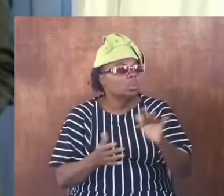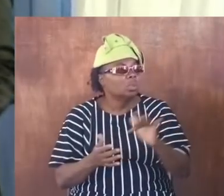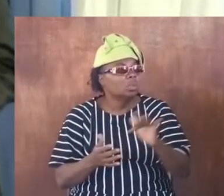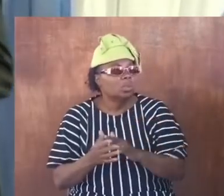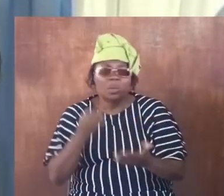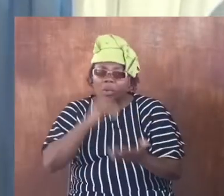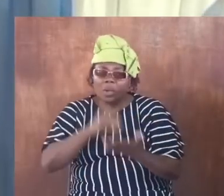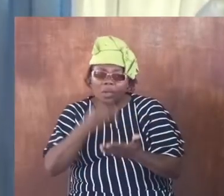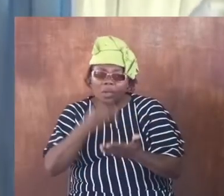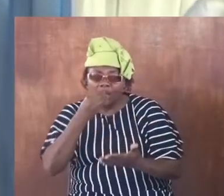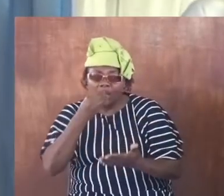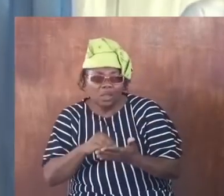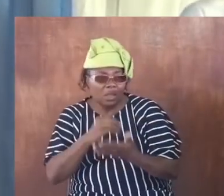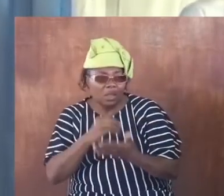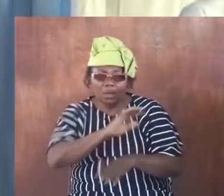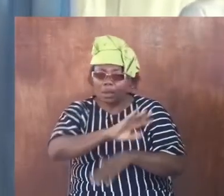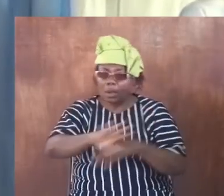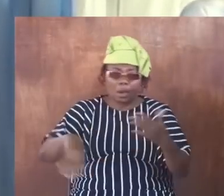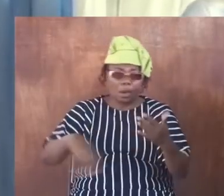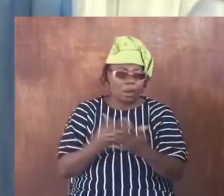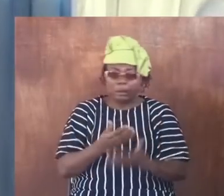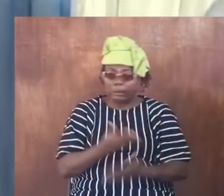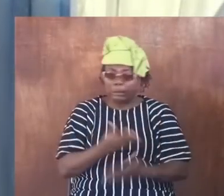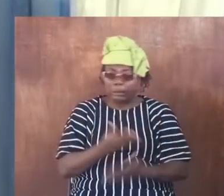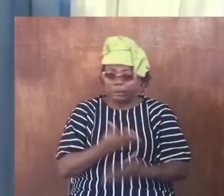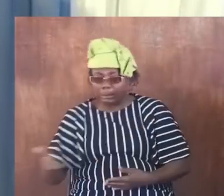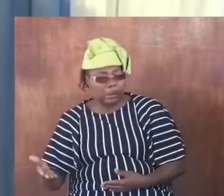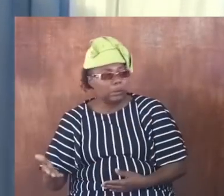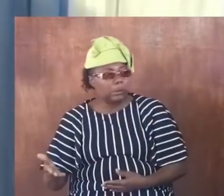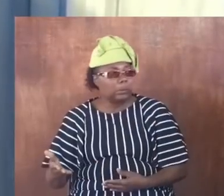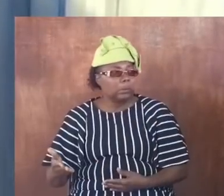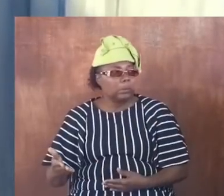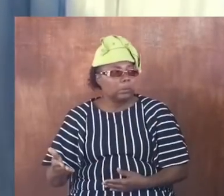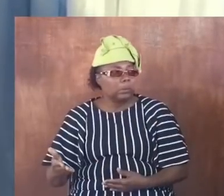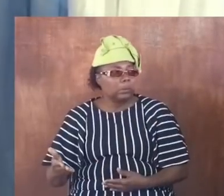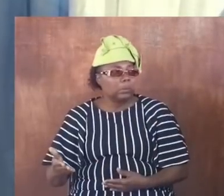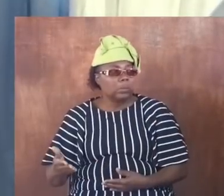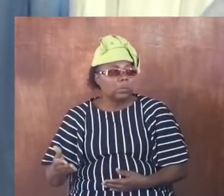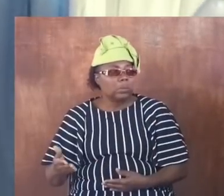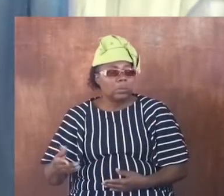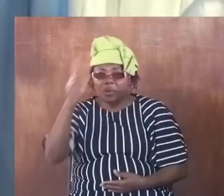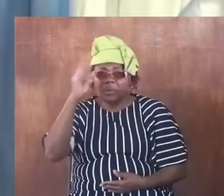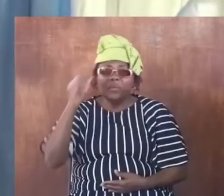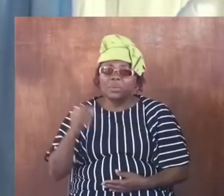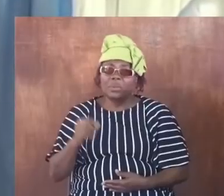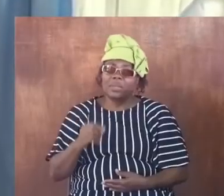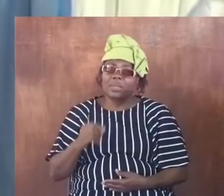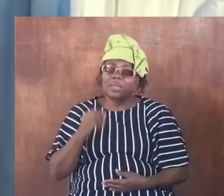heat, all kind of something. But me never know mother get sugar.